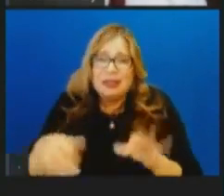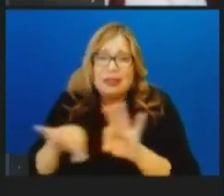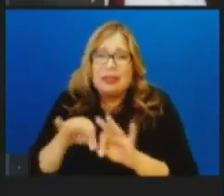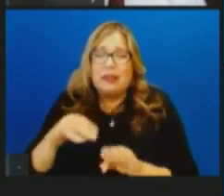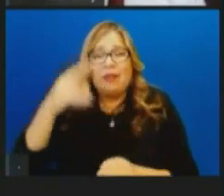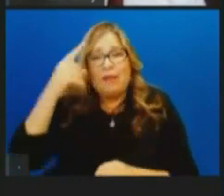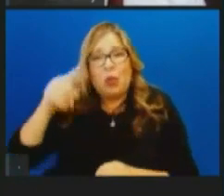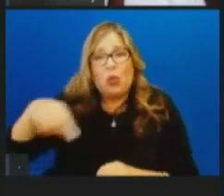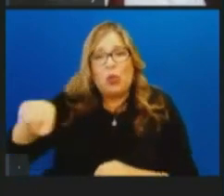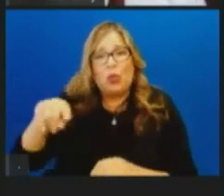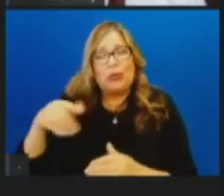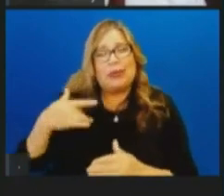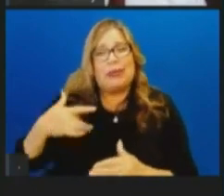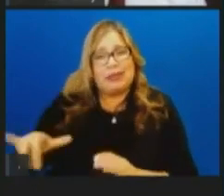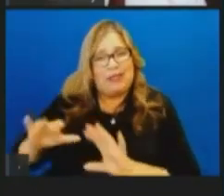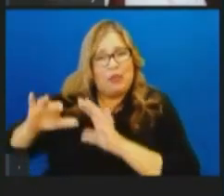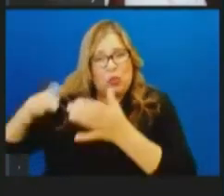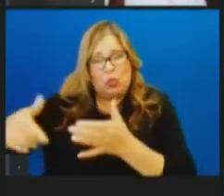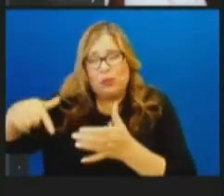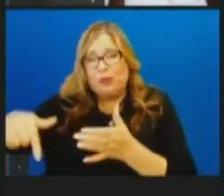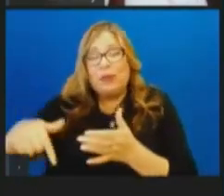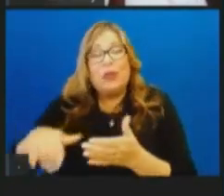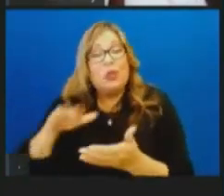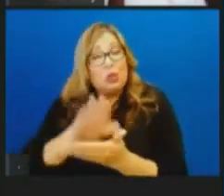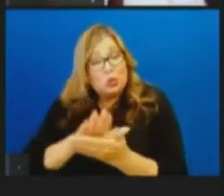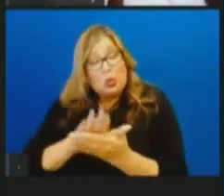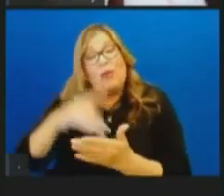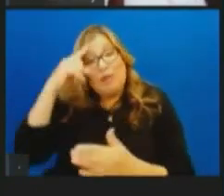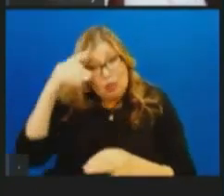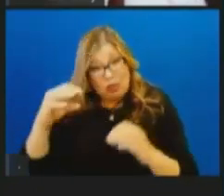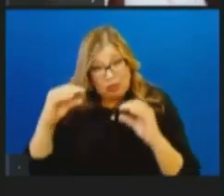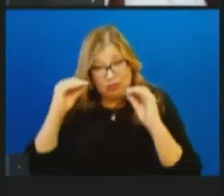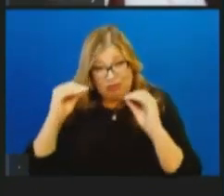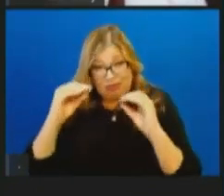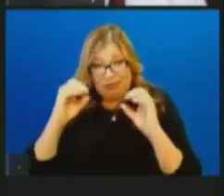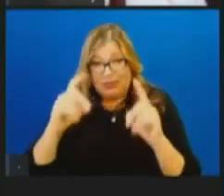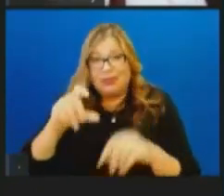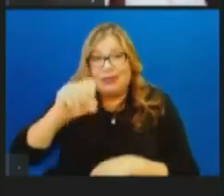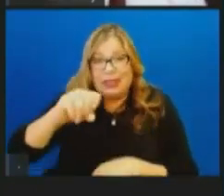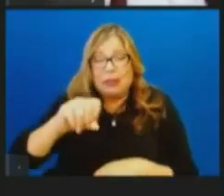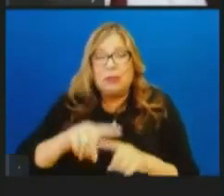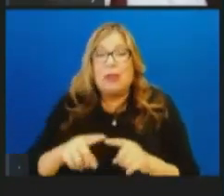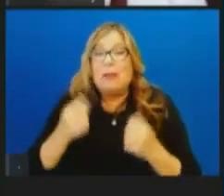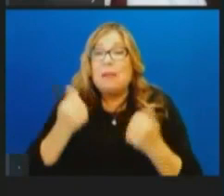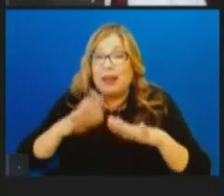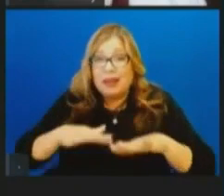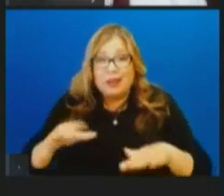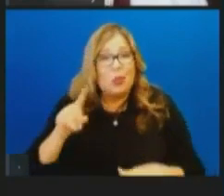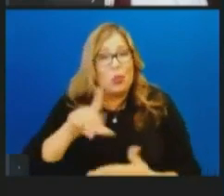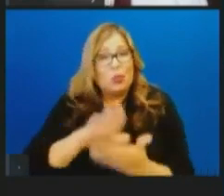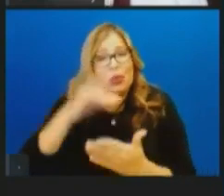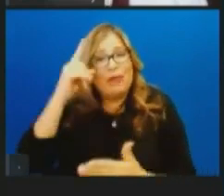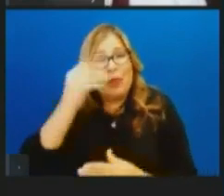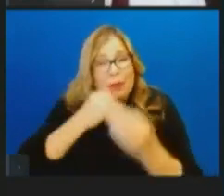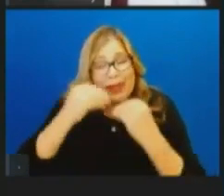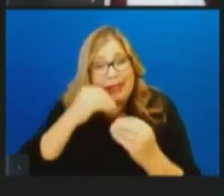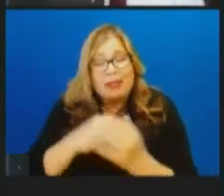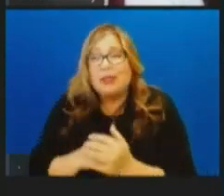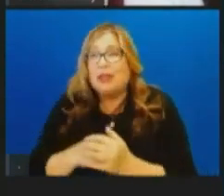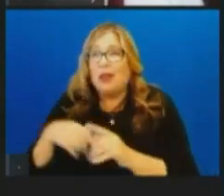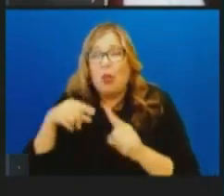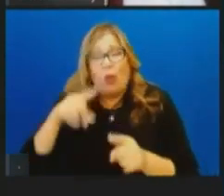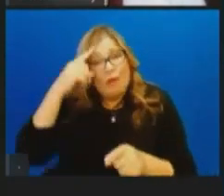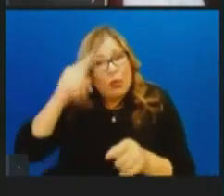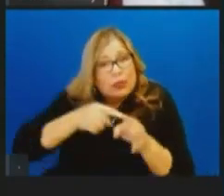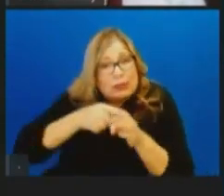where young people get educated. It's where many receive their meals. It's where many receive specialized services. It's